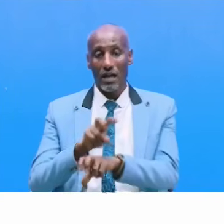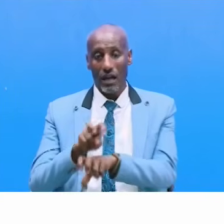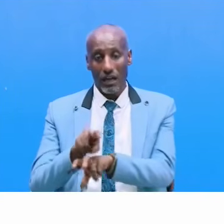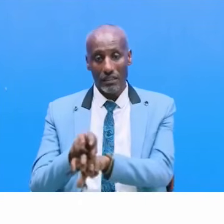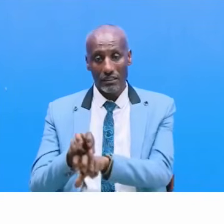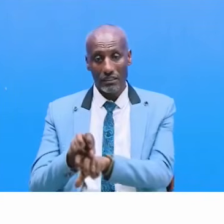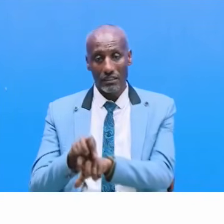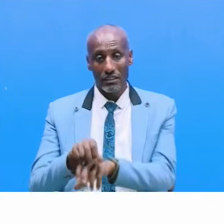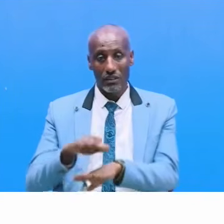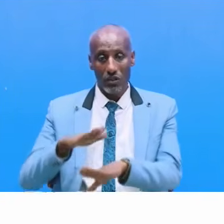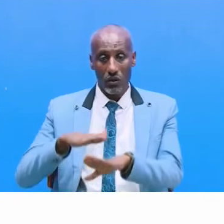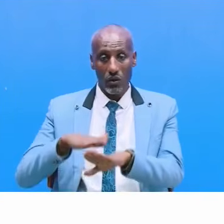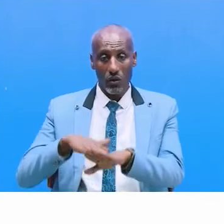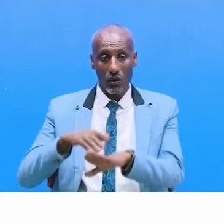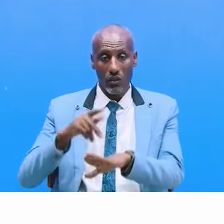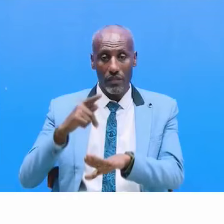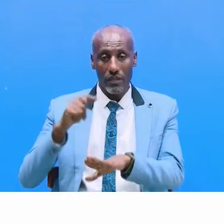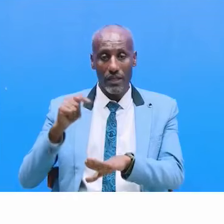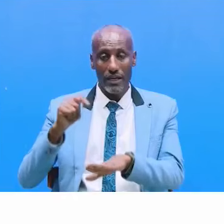on the table.